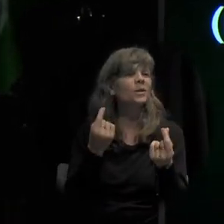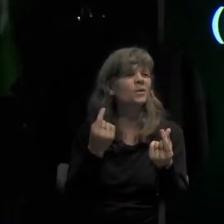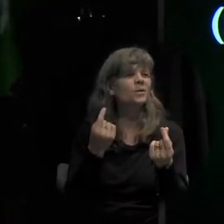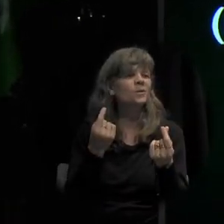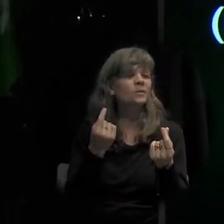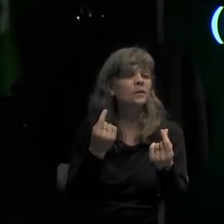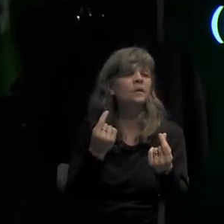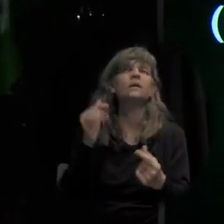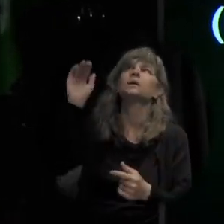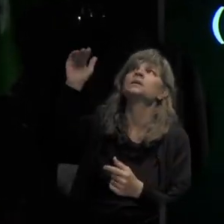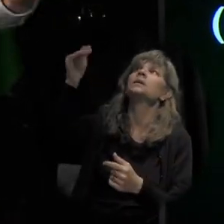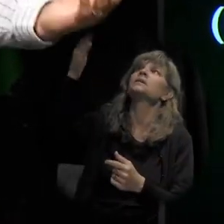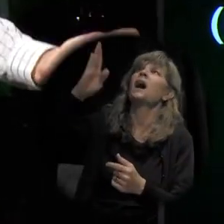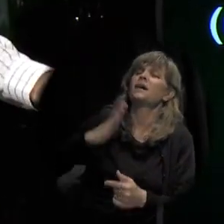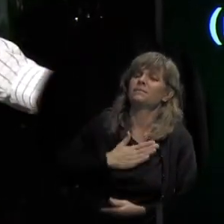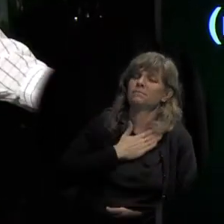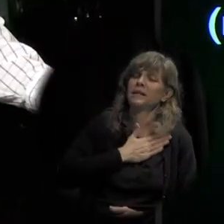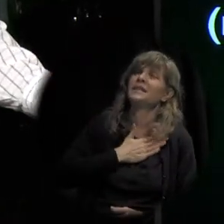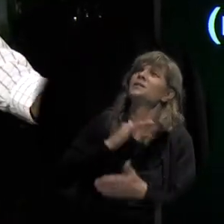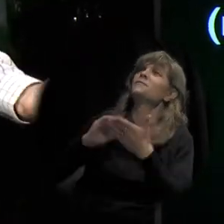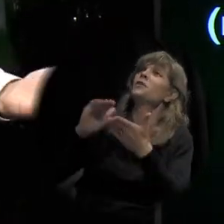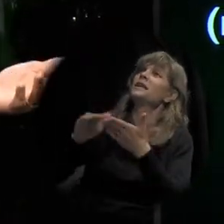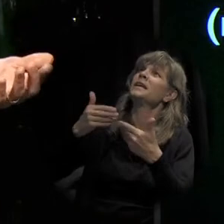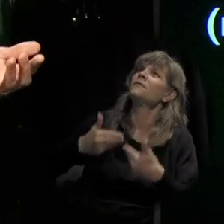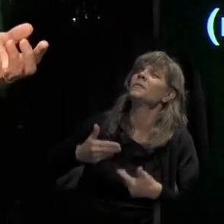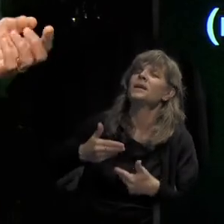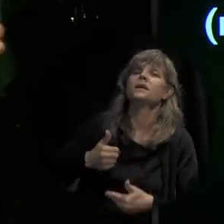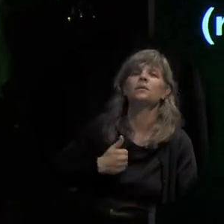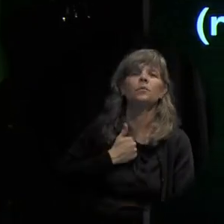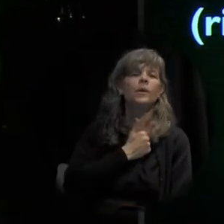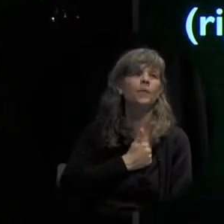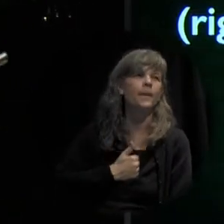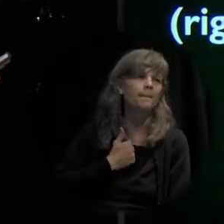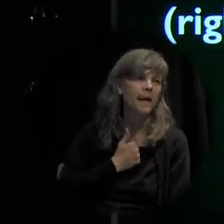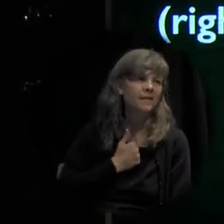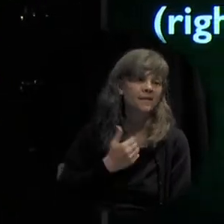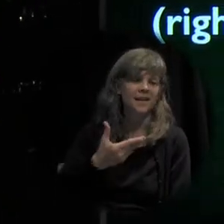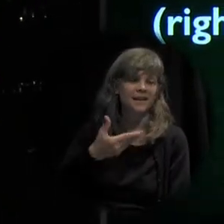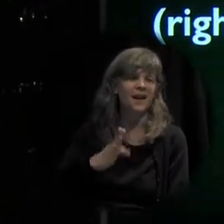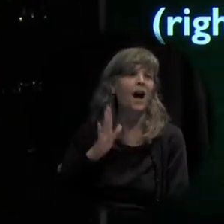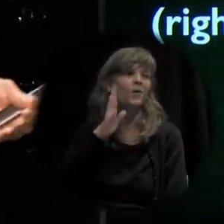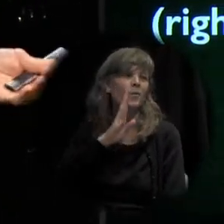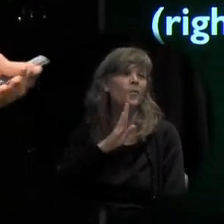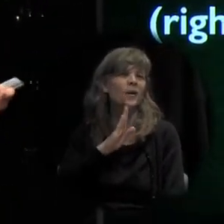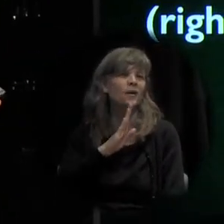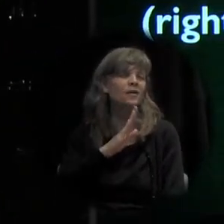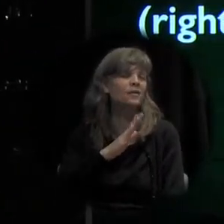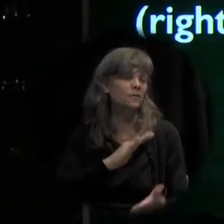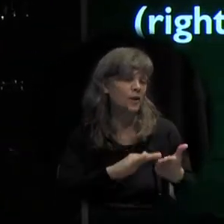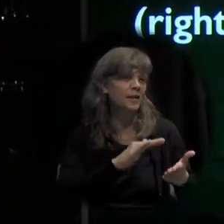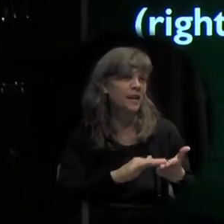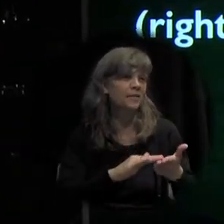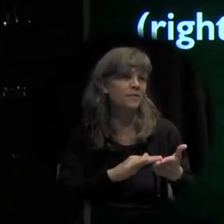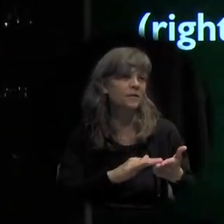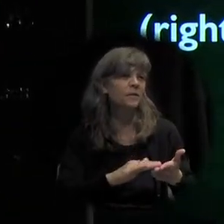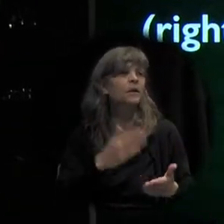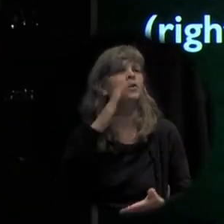God in repentance. God offers forgiveness. It's not just, oh, he messed up.